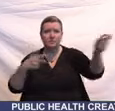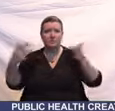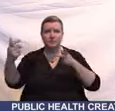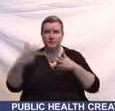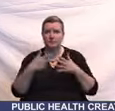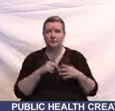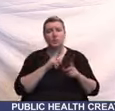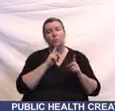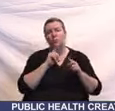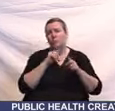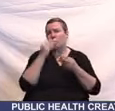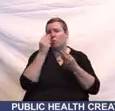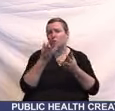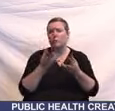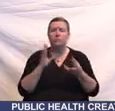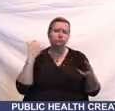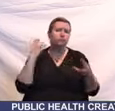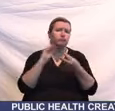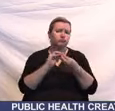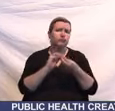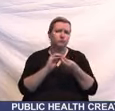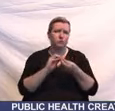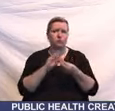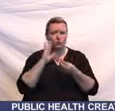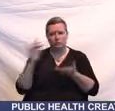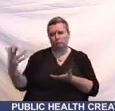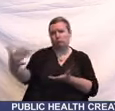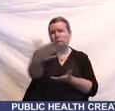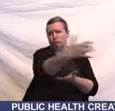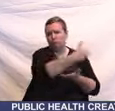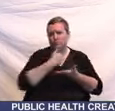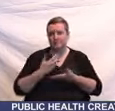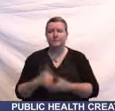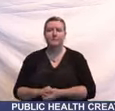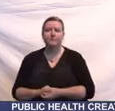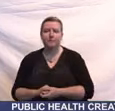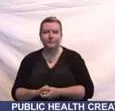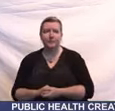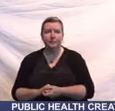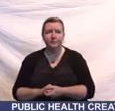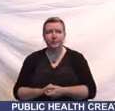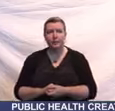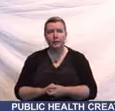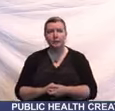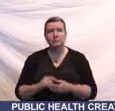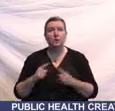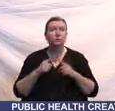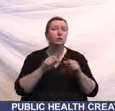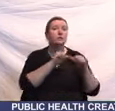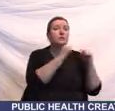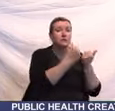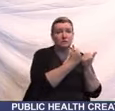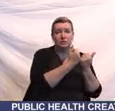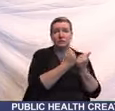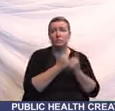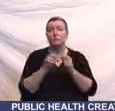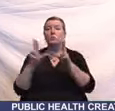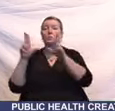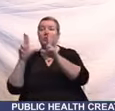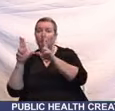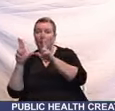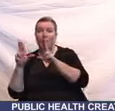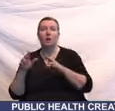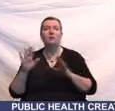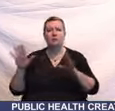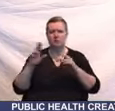to refine their reported data. We're also working closely with agencies and unions whose numbers are below this